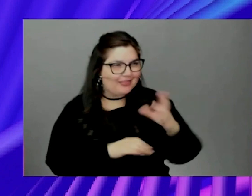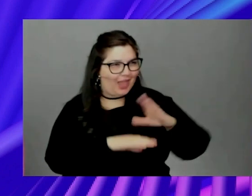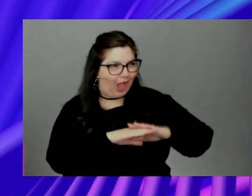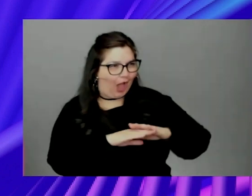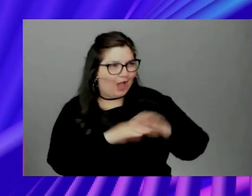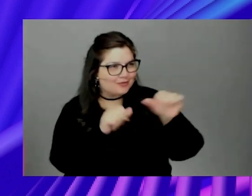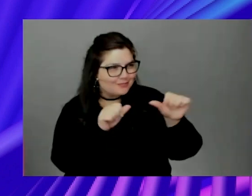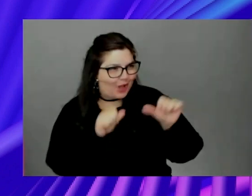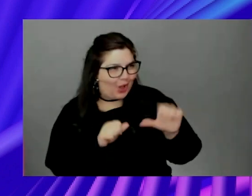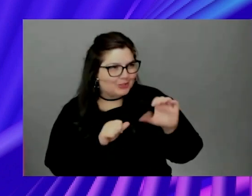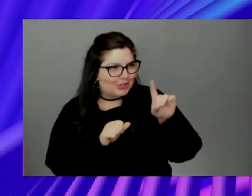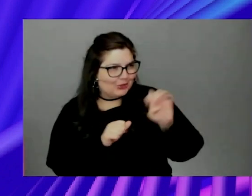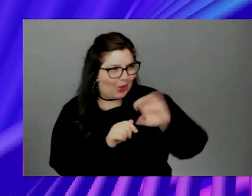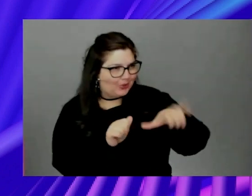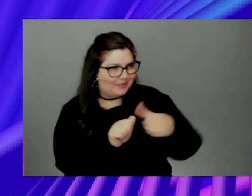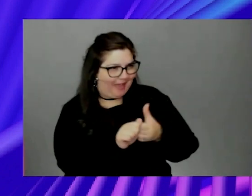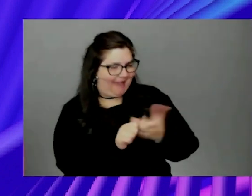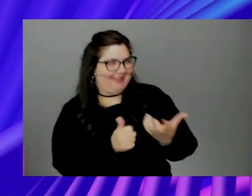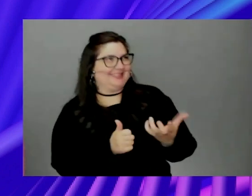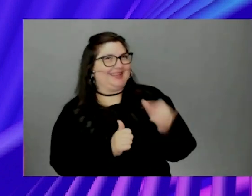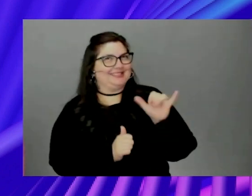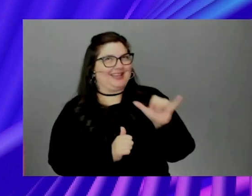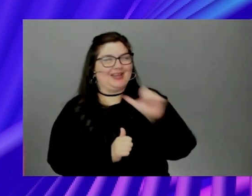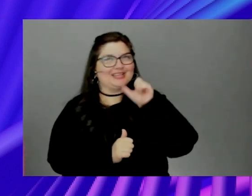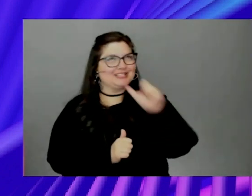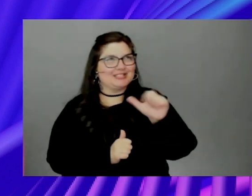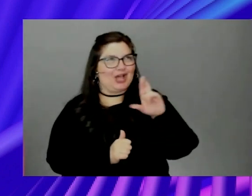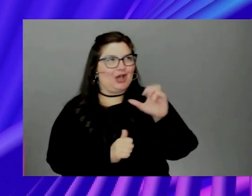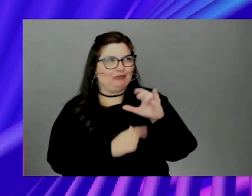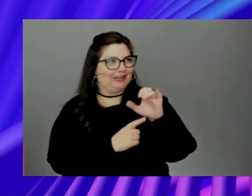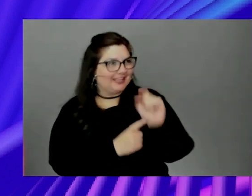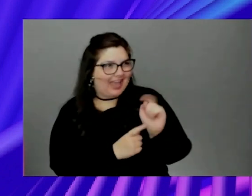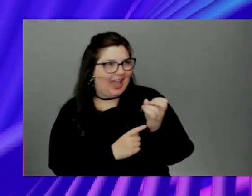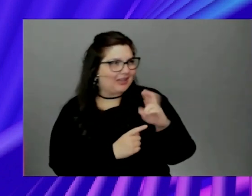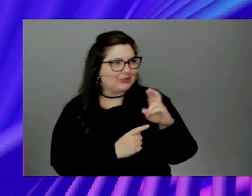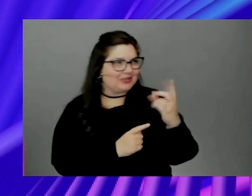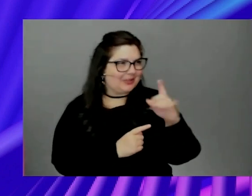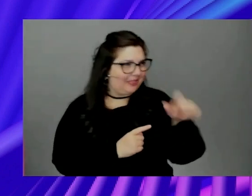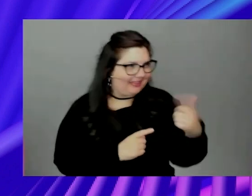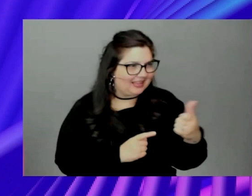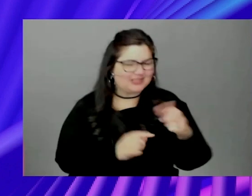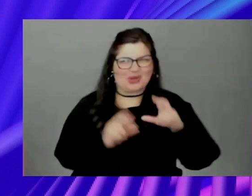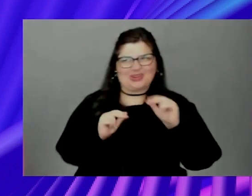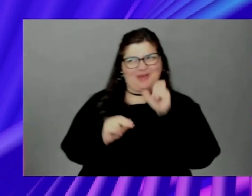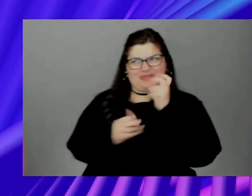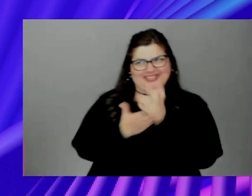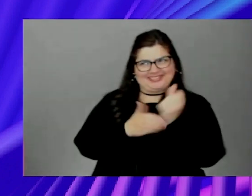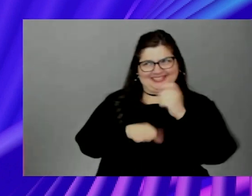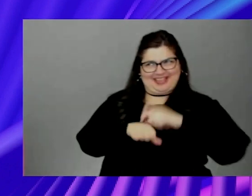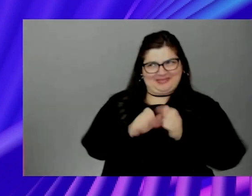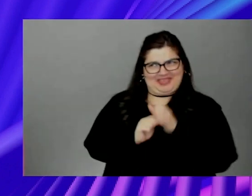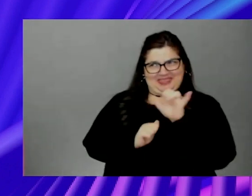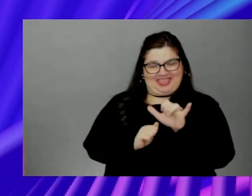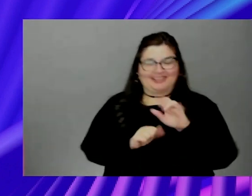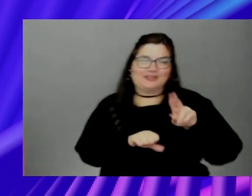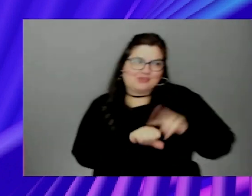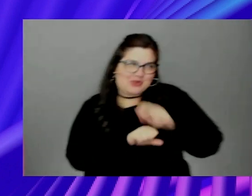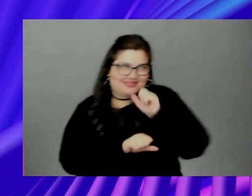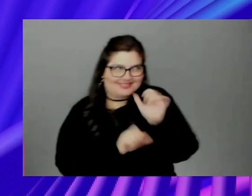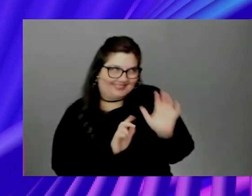wait a minute, this is not, okay, this isn't React or Angular or anything. We wouldn't waste time with those things, no. Of course not.